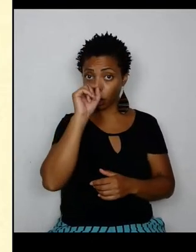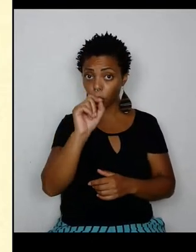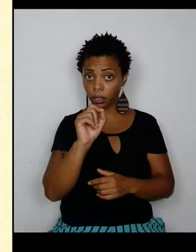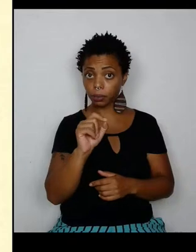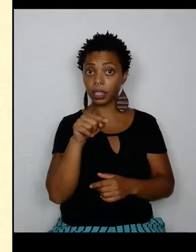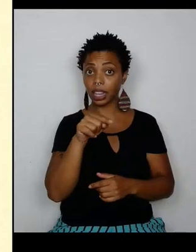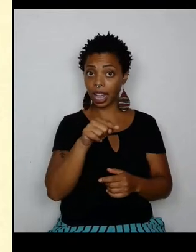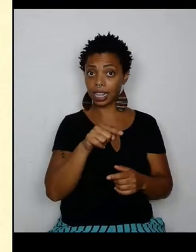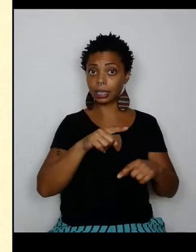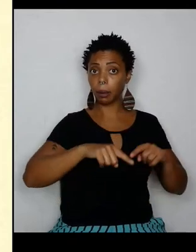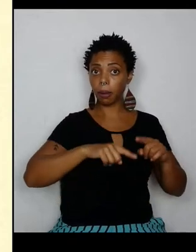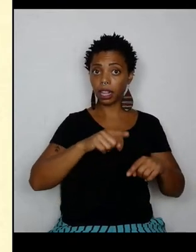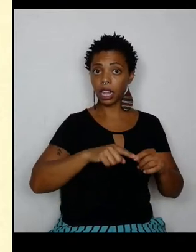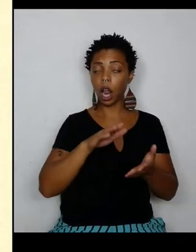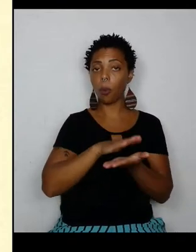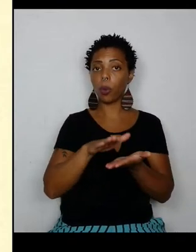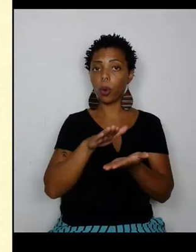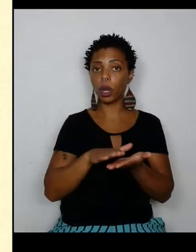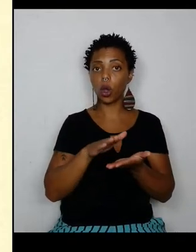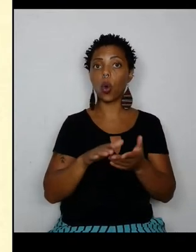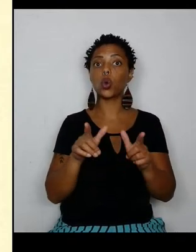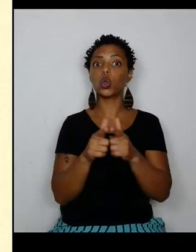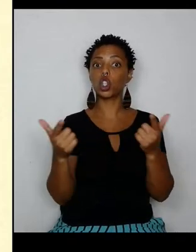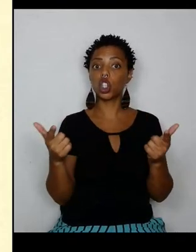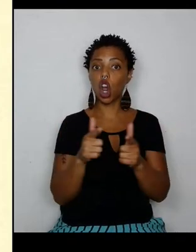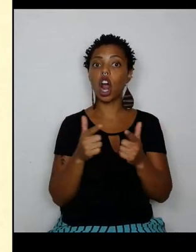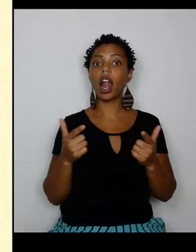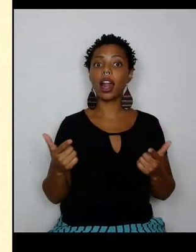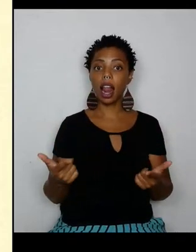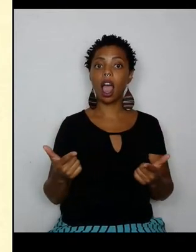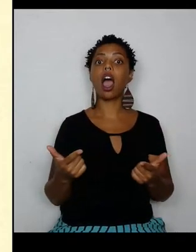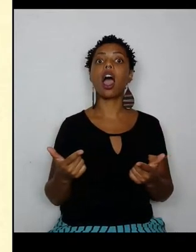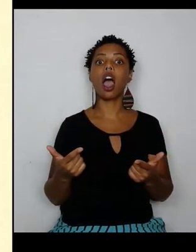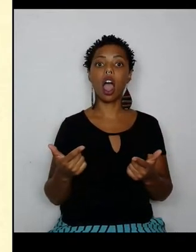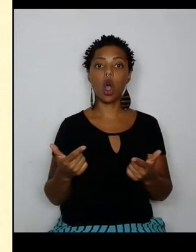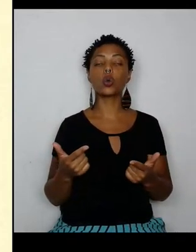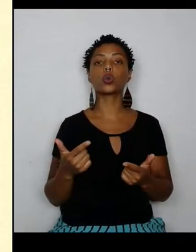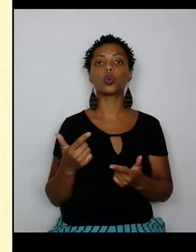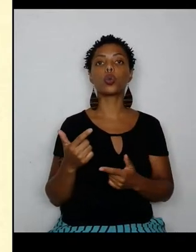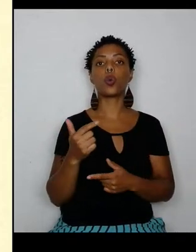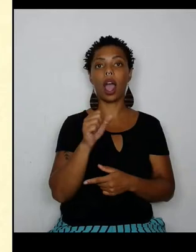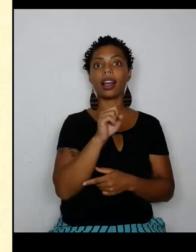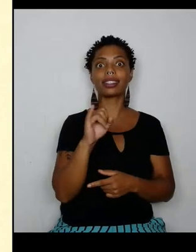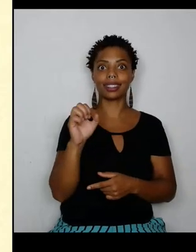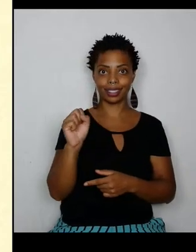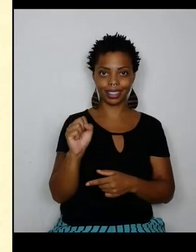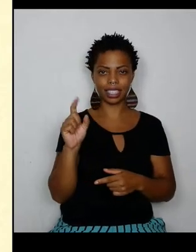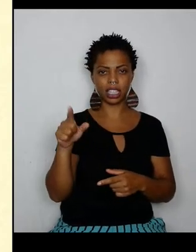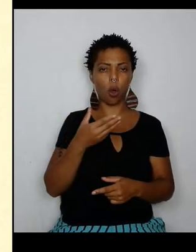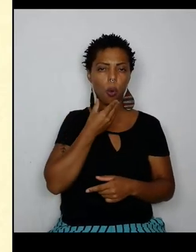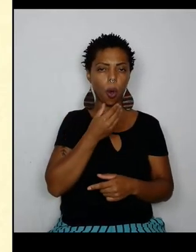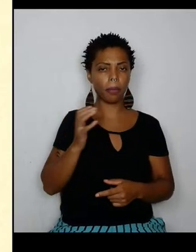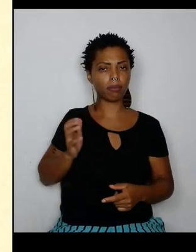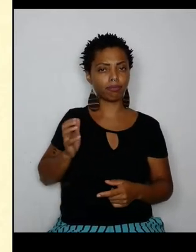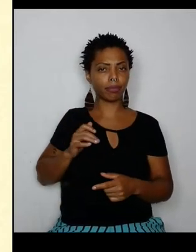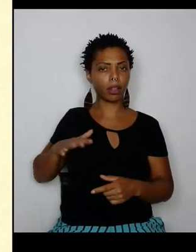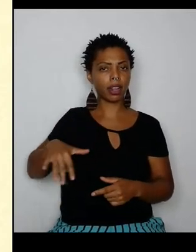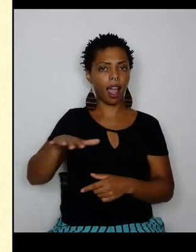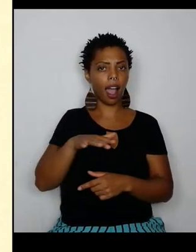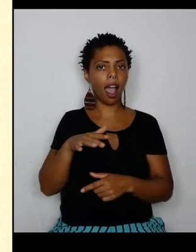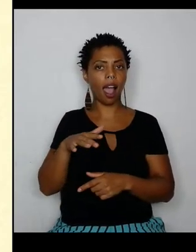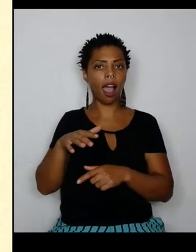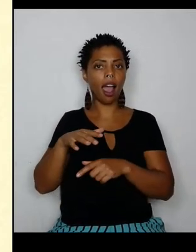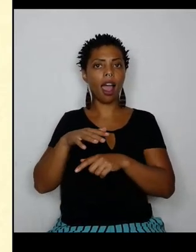this acquisition this was published in asis chateaubriand's newspapers he